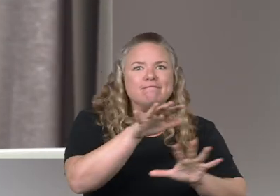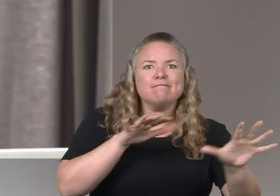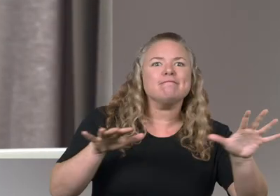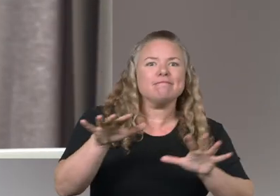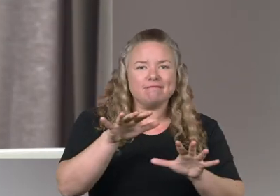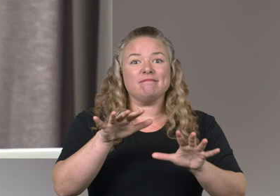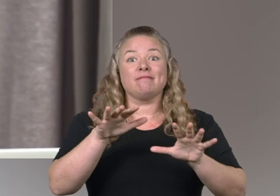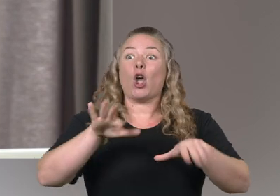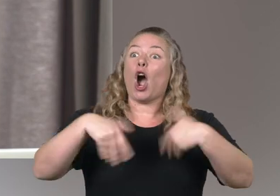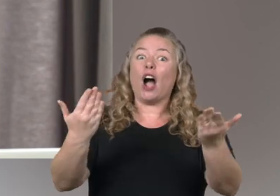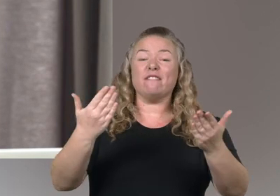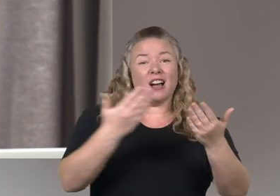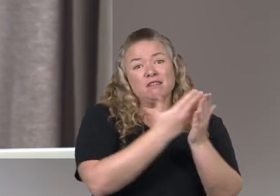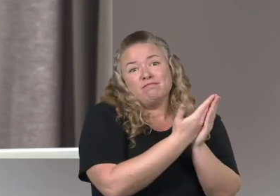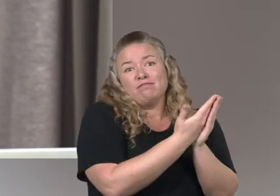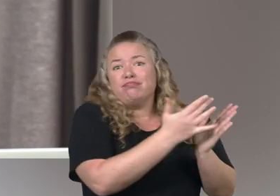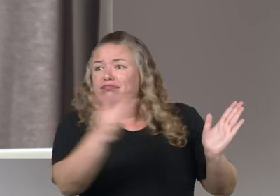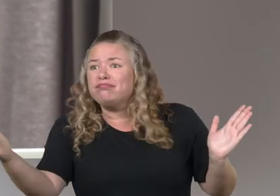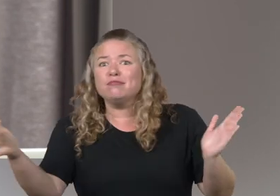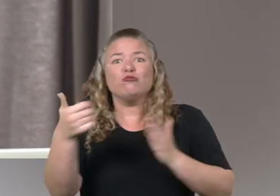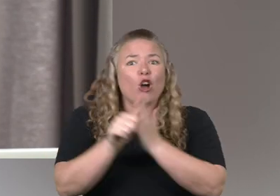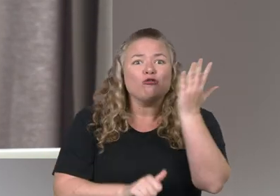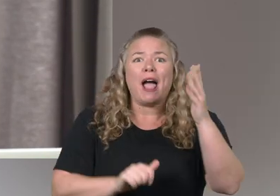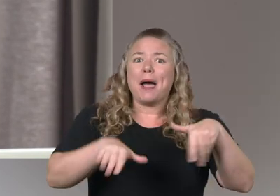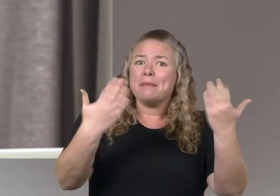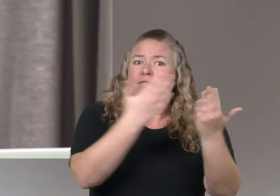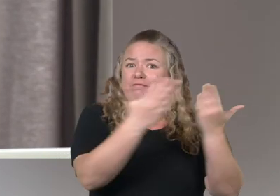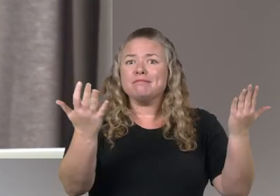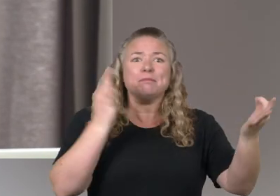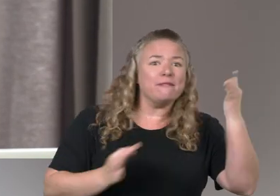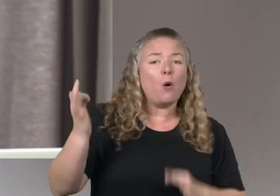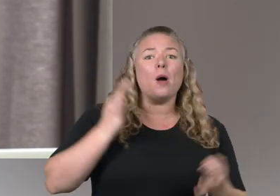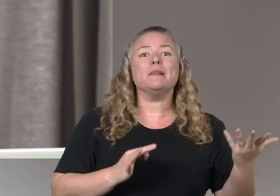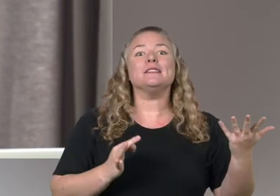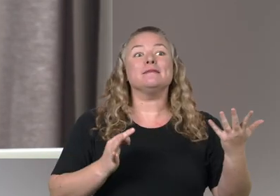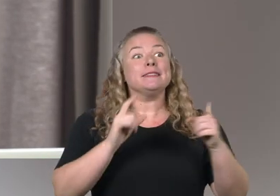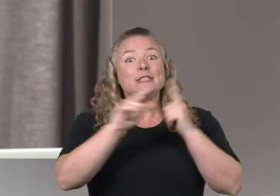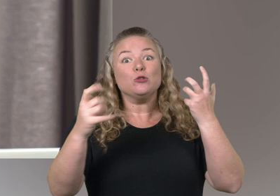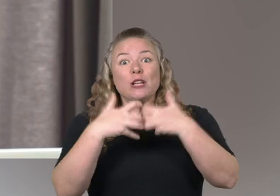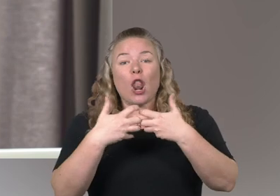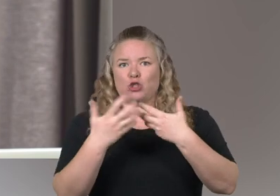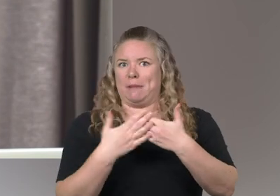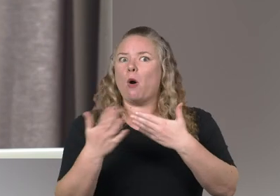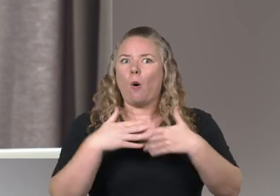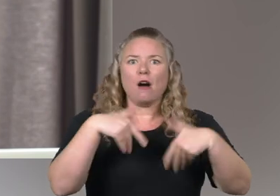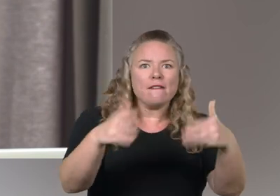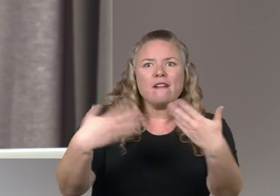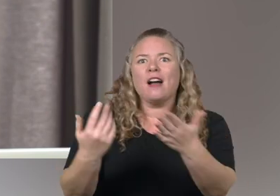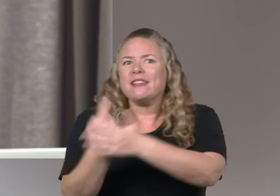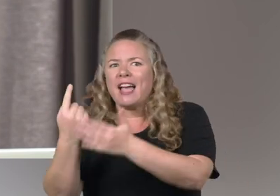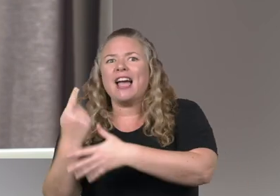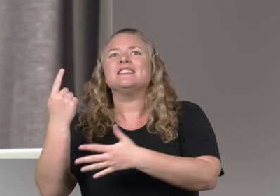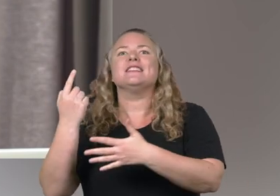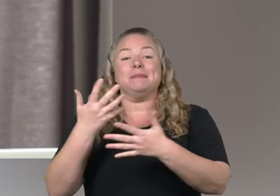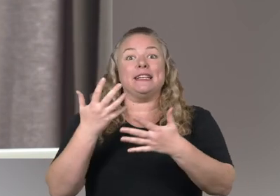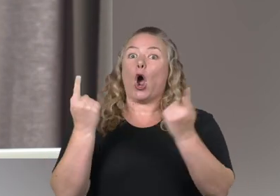follow visitors and audiences. There were a mixture of programs. It was a move to performance, much more use of digital technology,